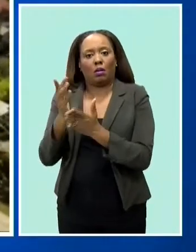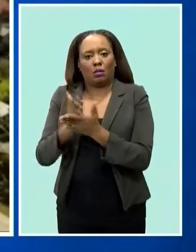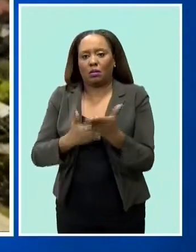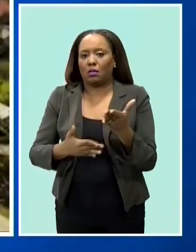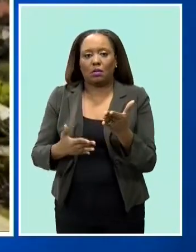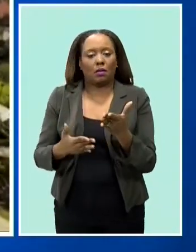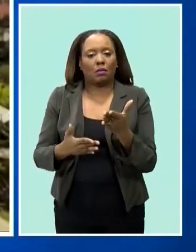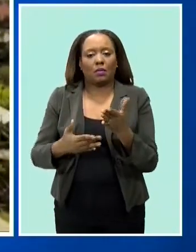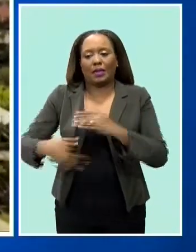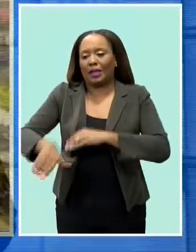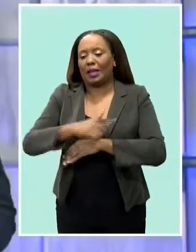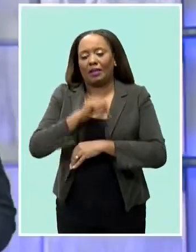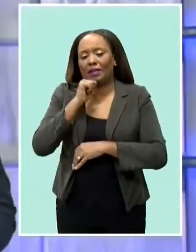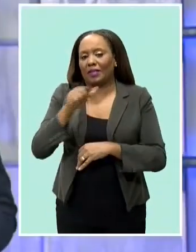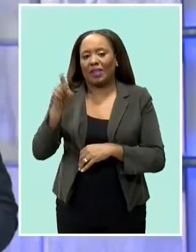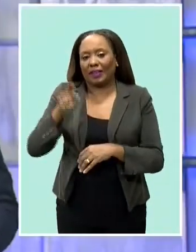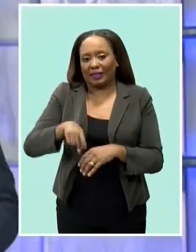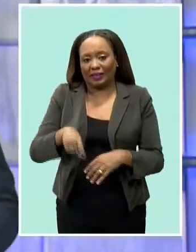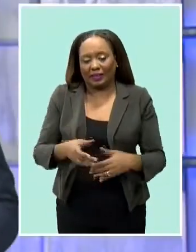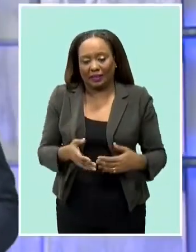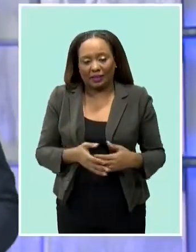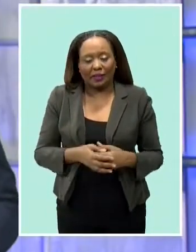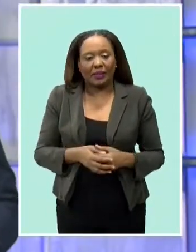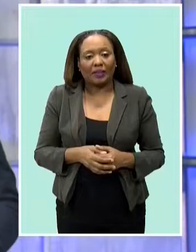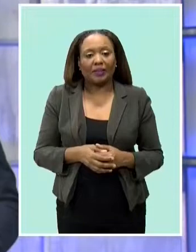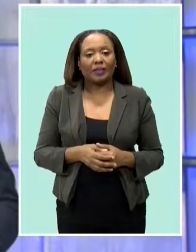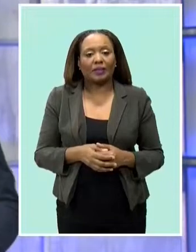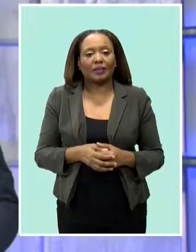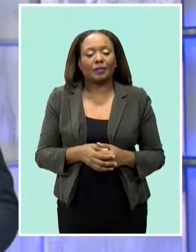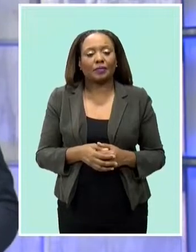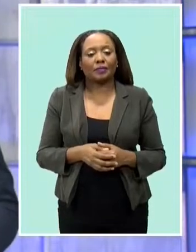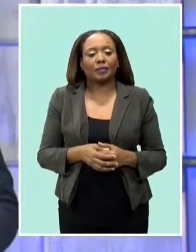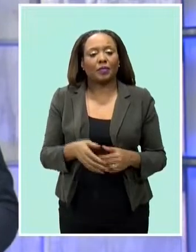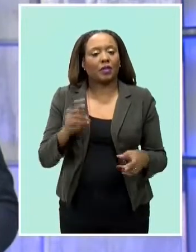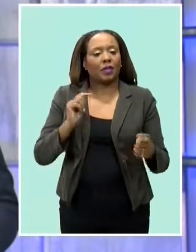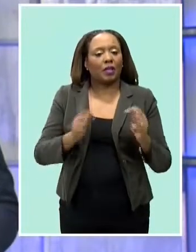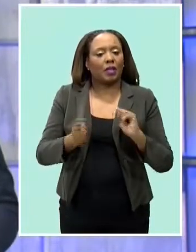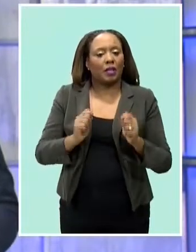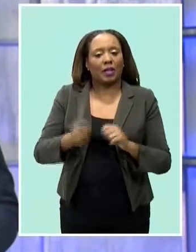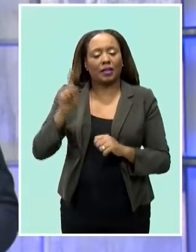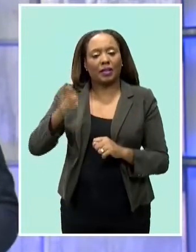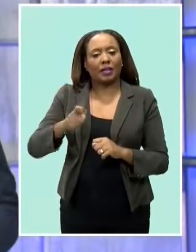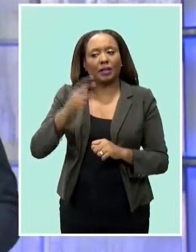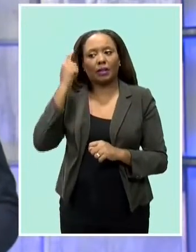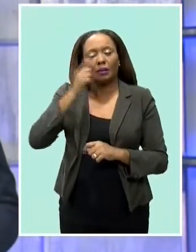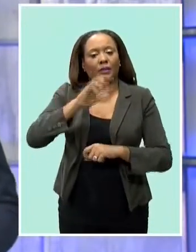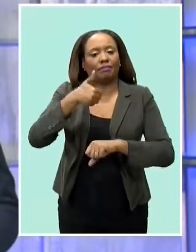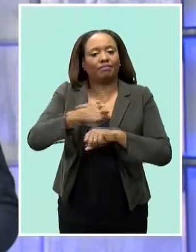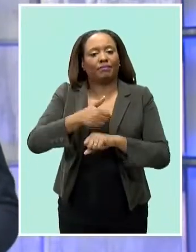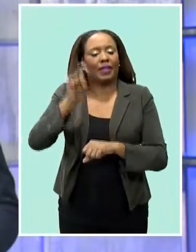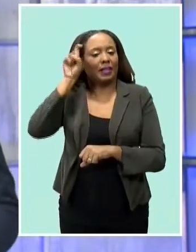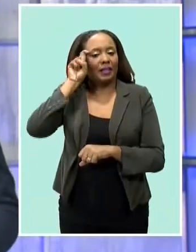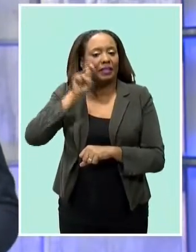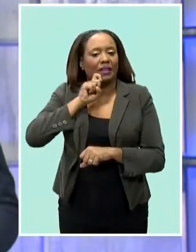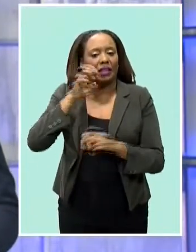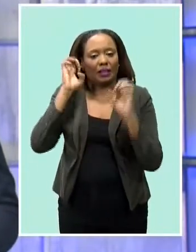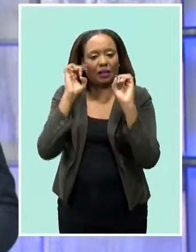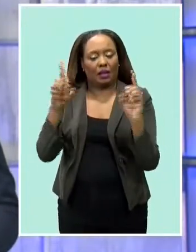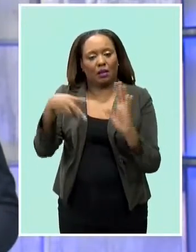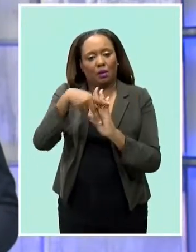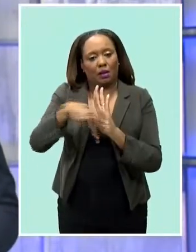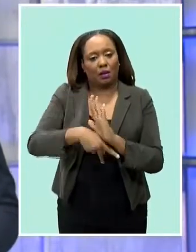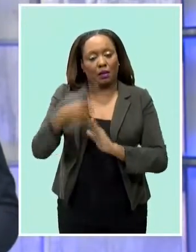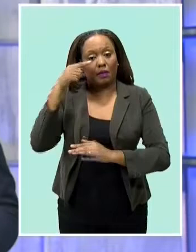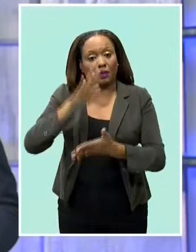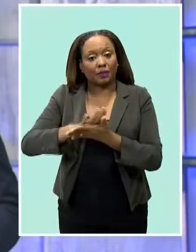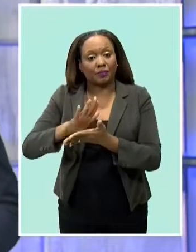longer necessary. Still in Trinidad and Tobago, the country has been urged to consider a sex education policy for